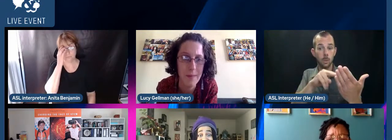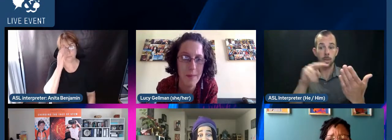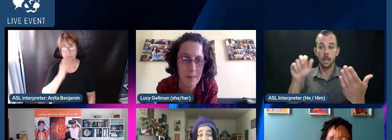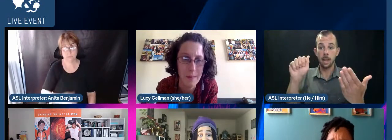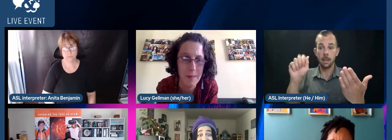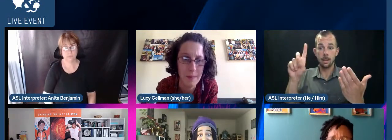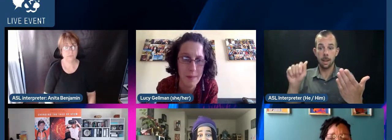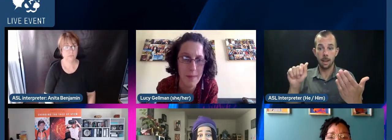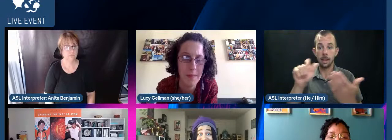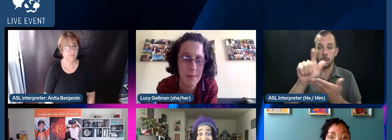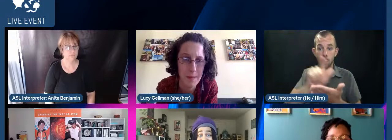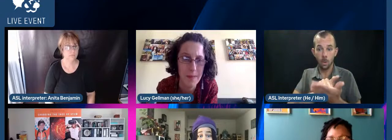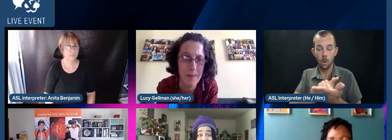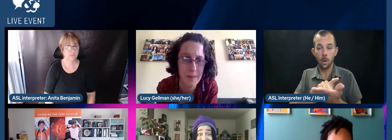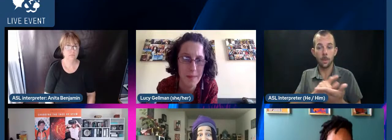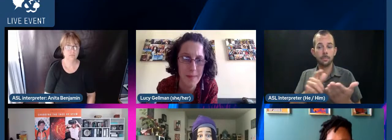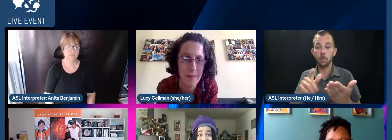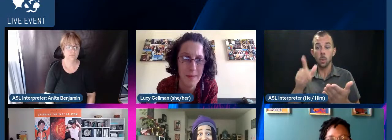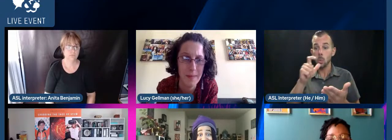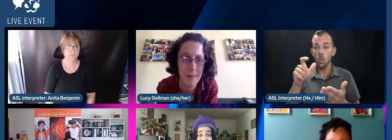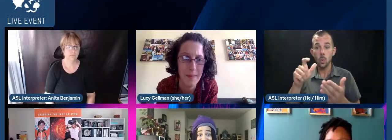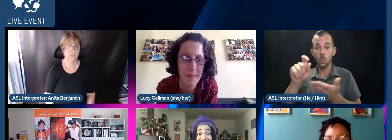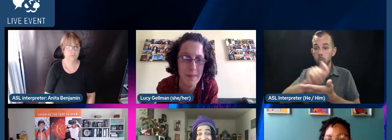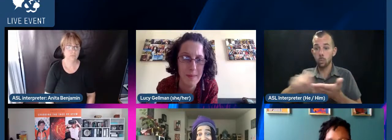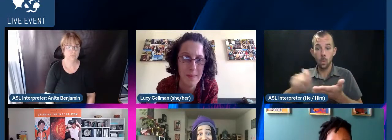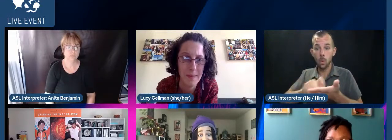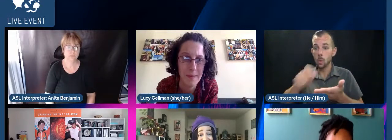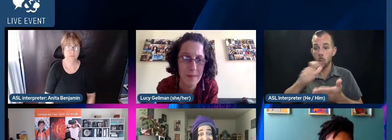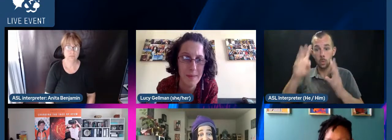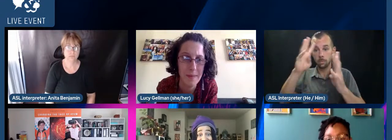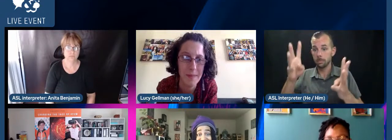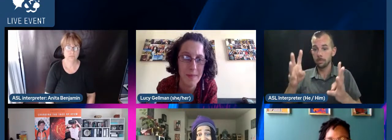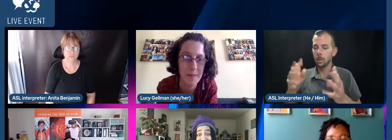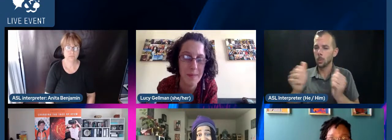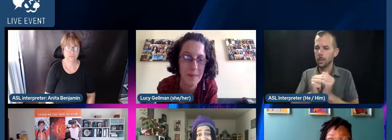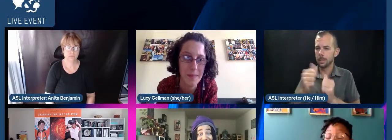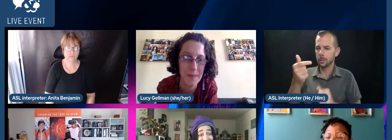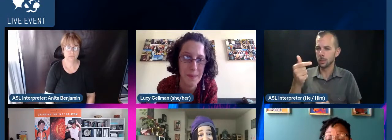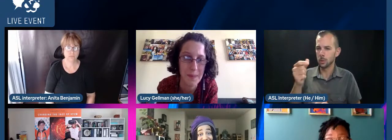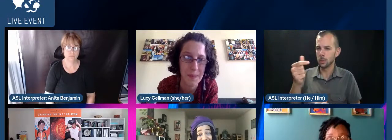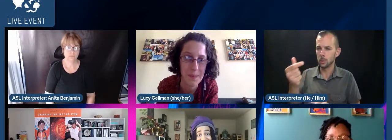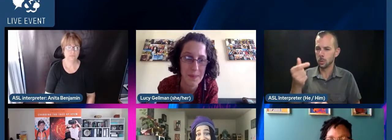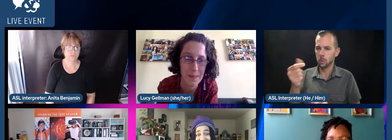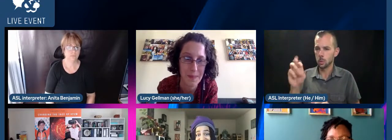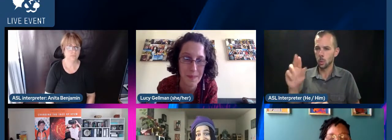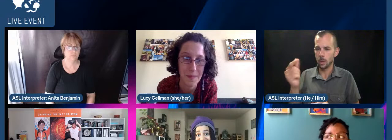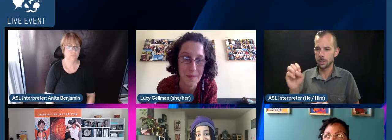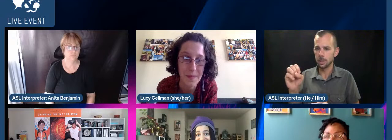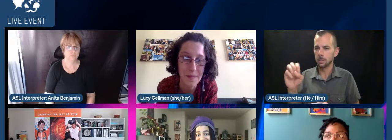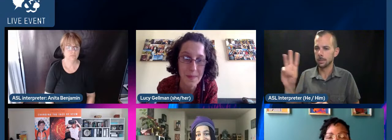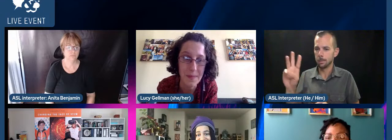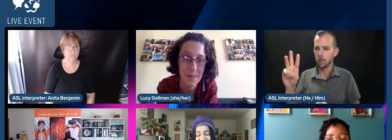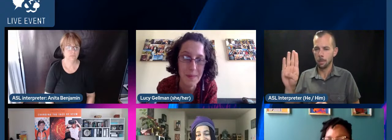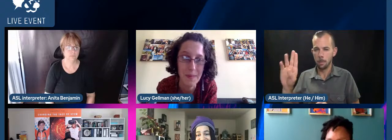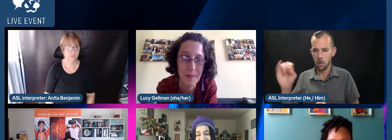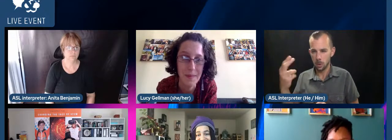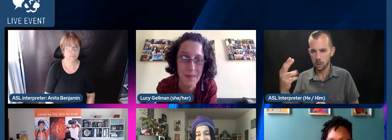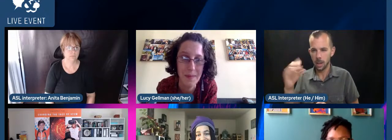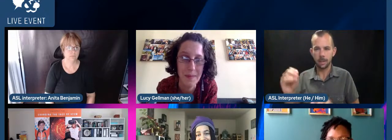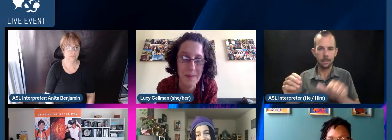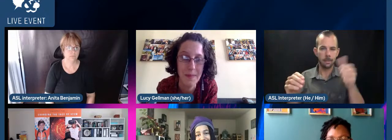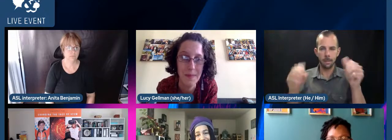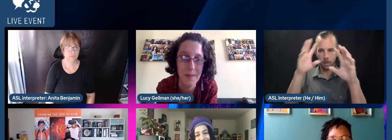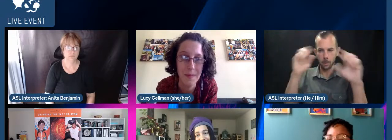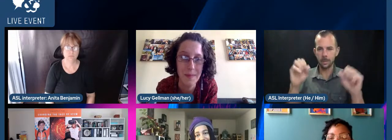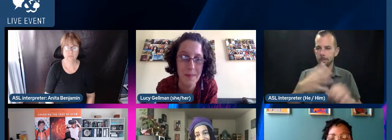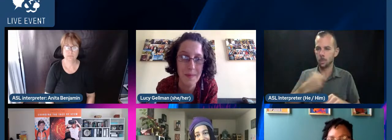and Jesse Helms. It was intentionally conservative. It was intentionally racist. It was intentionally homophobic and intentionally transphobic. So what do I have to do